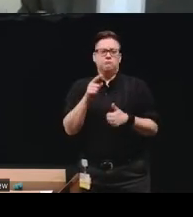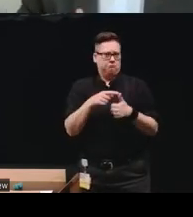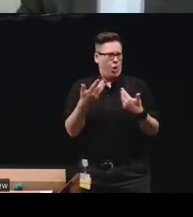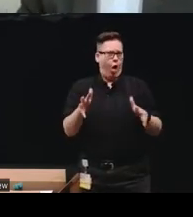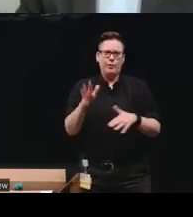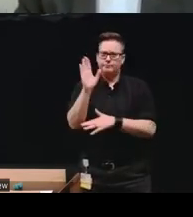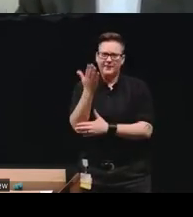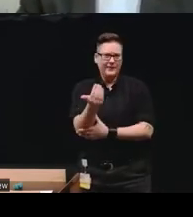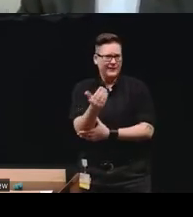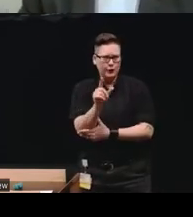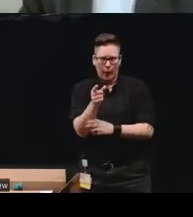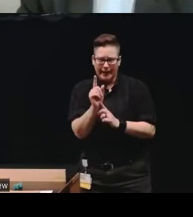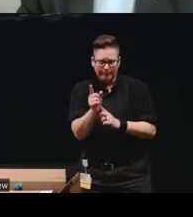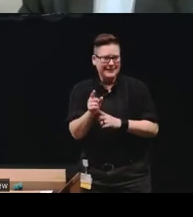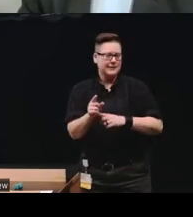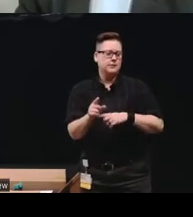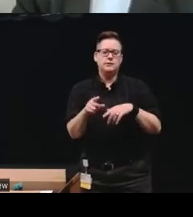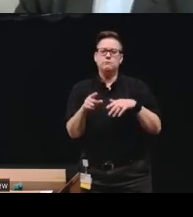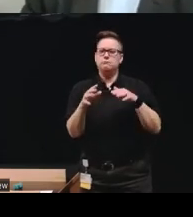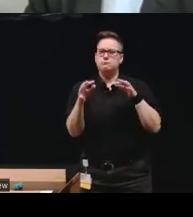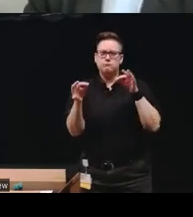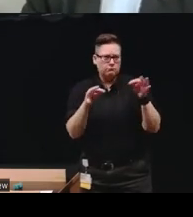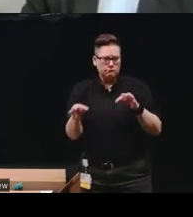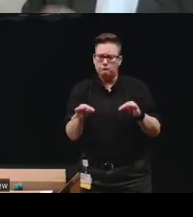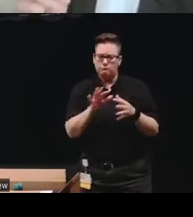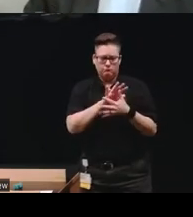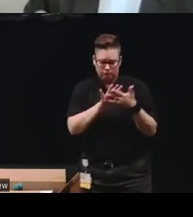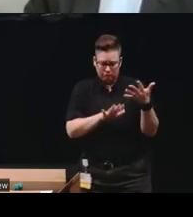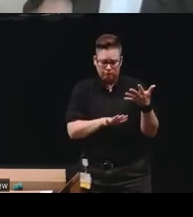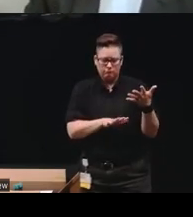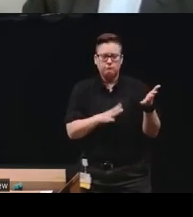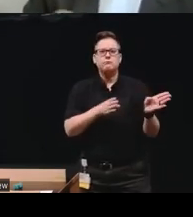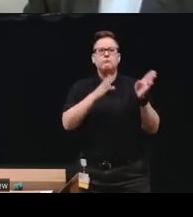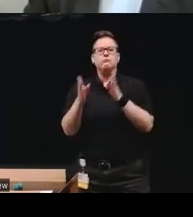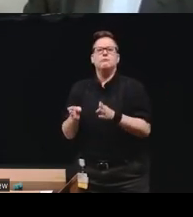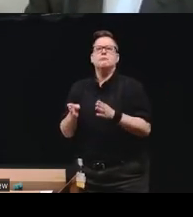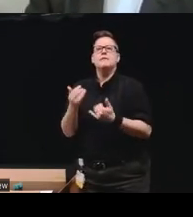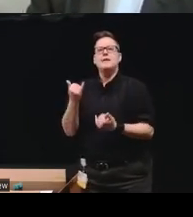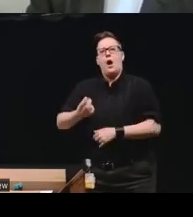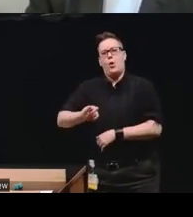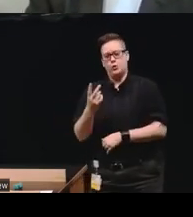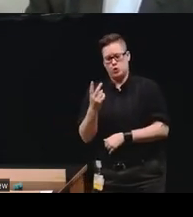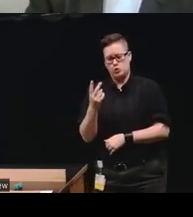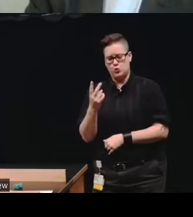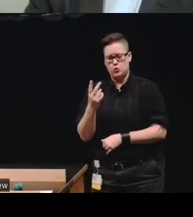we've gotten even more succinct depending on various cases, we then make 2 deliberate